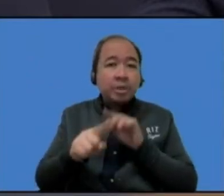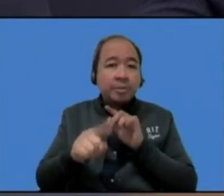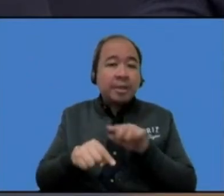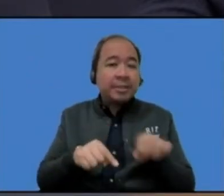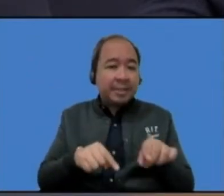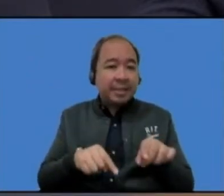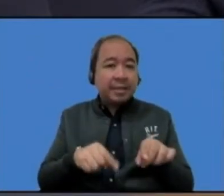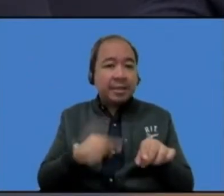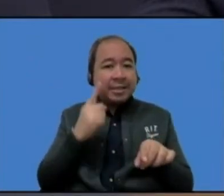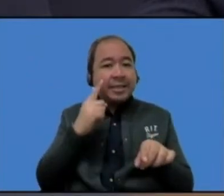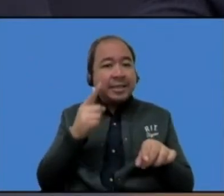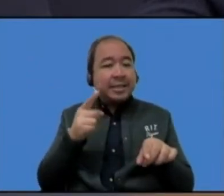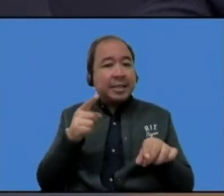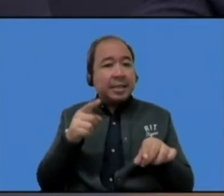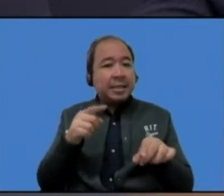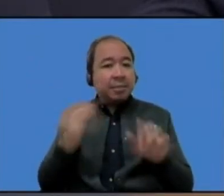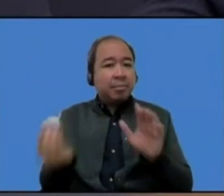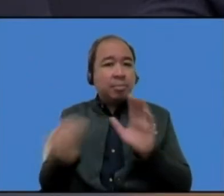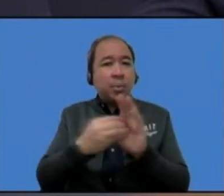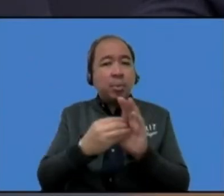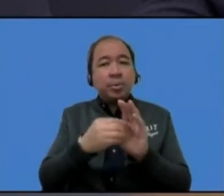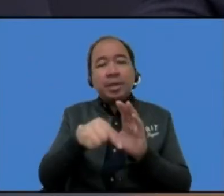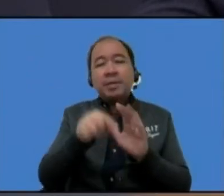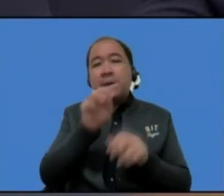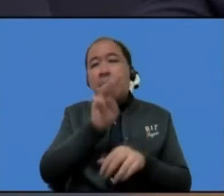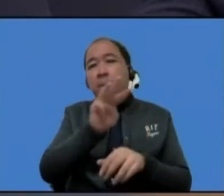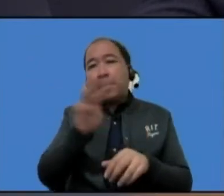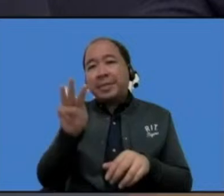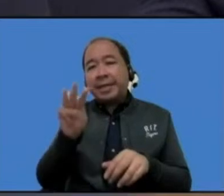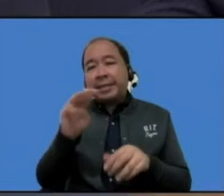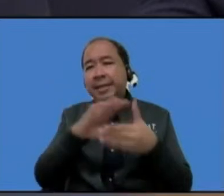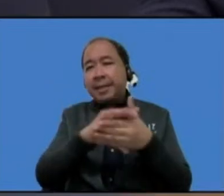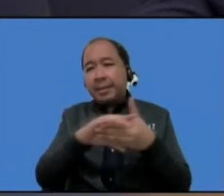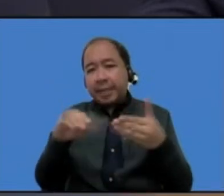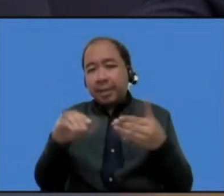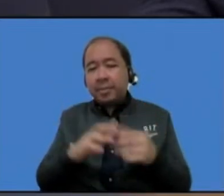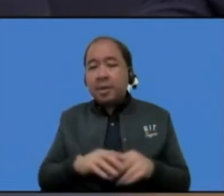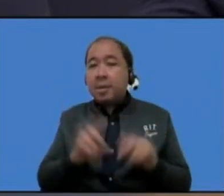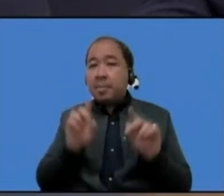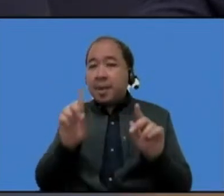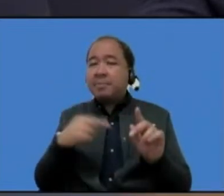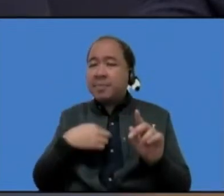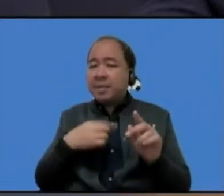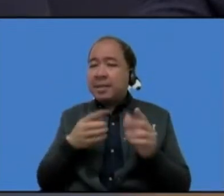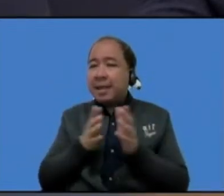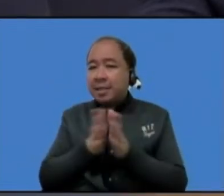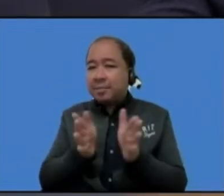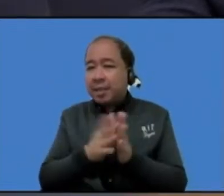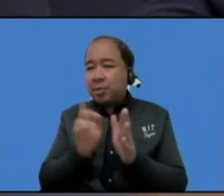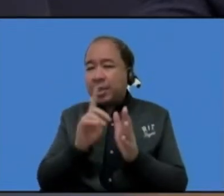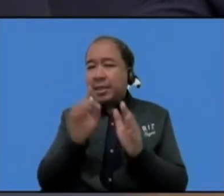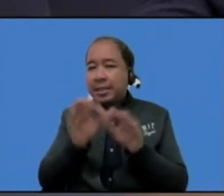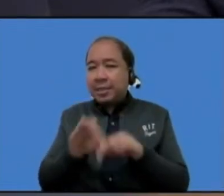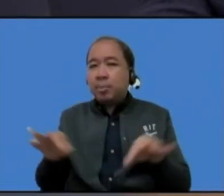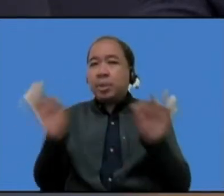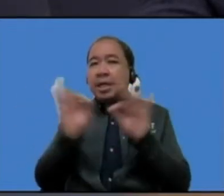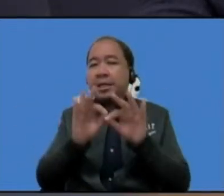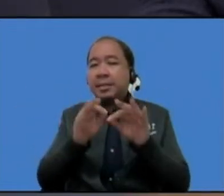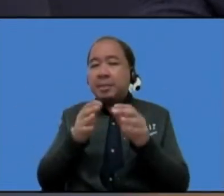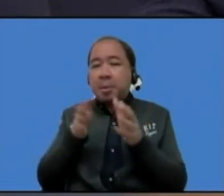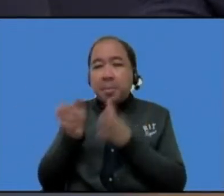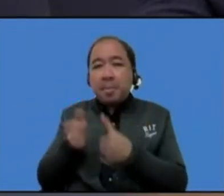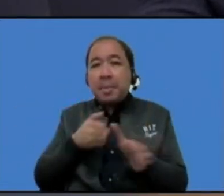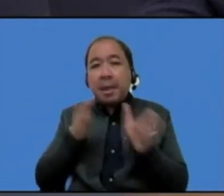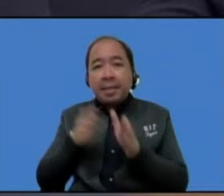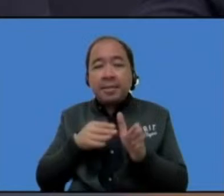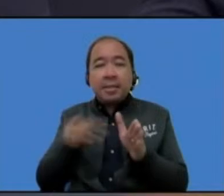are posted in ESCAP websites. But I would like to highlight the key initiative, which can be considered as a best